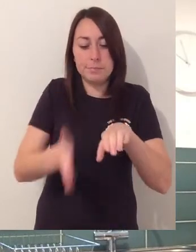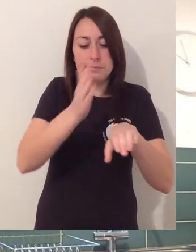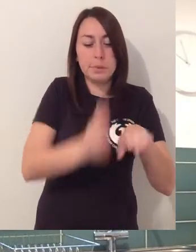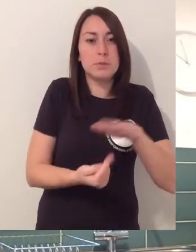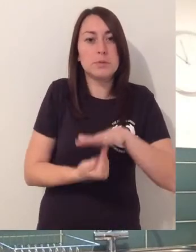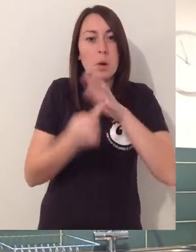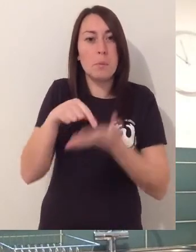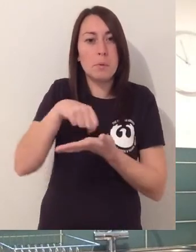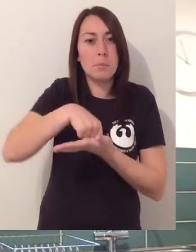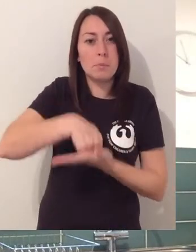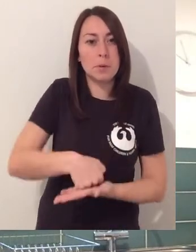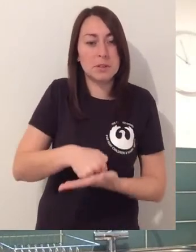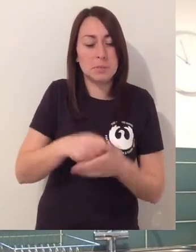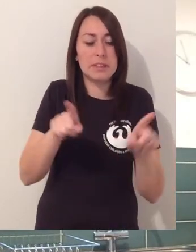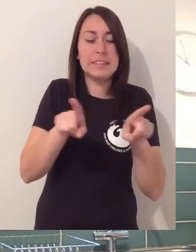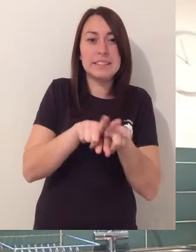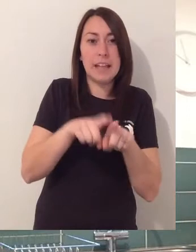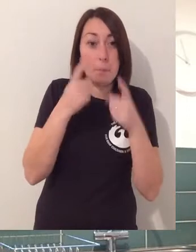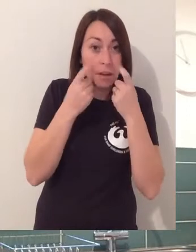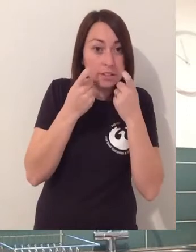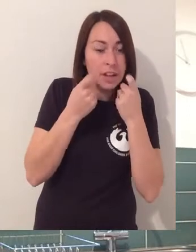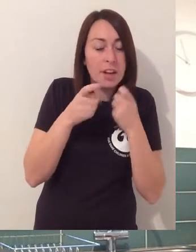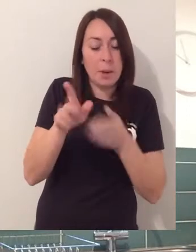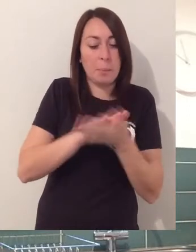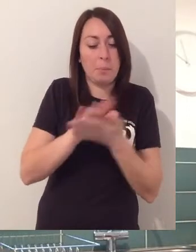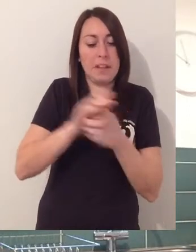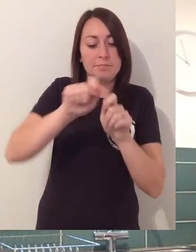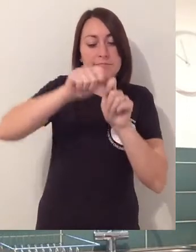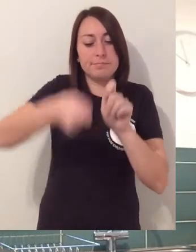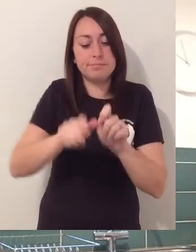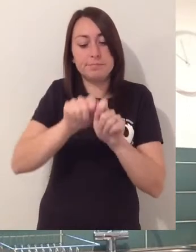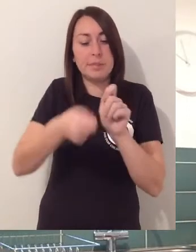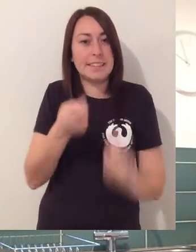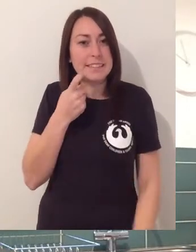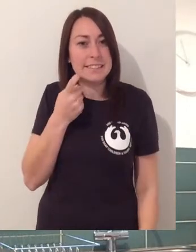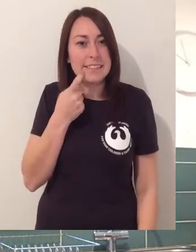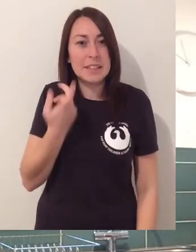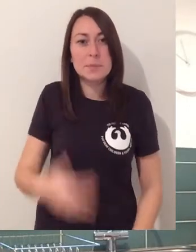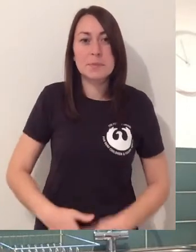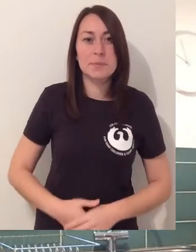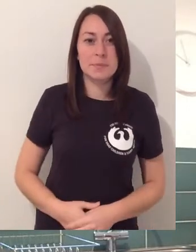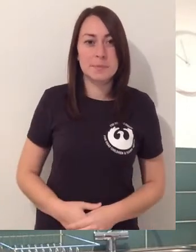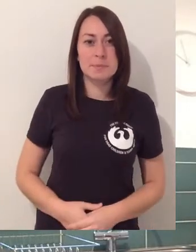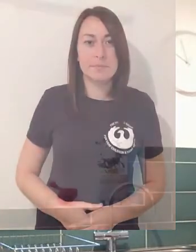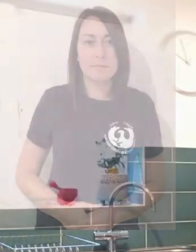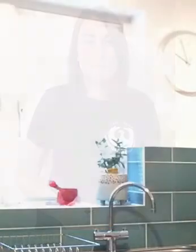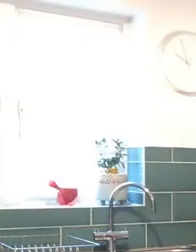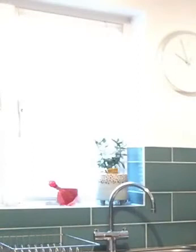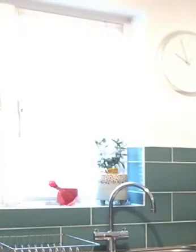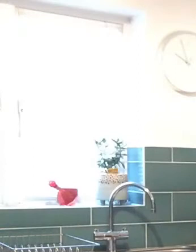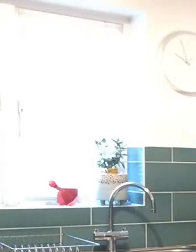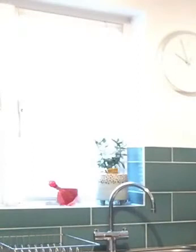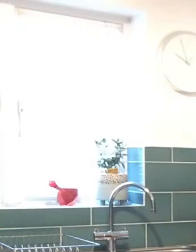similar to the onion, and that'll allow you to peel all of that skin off there.